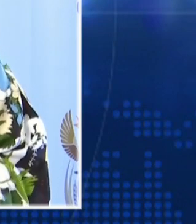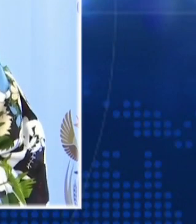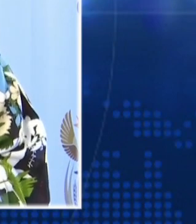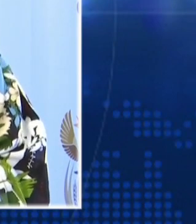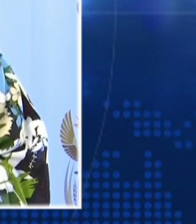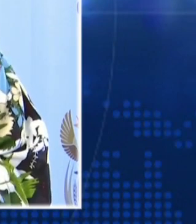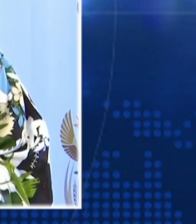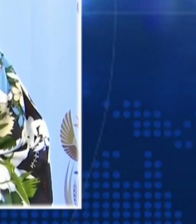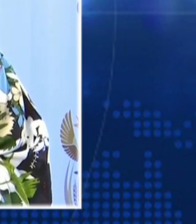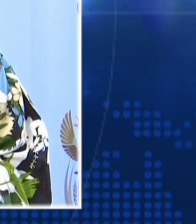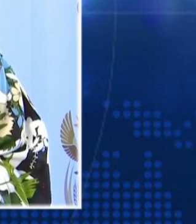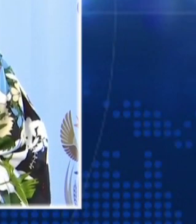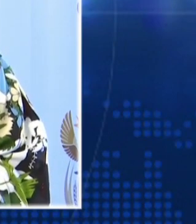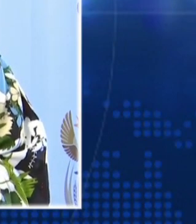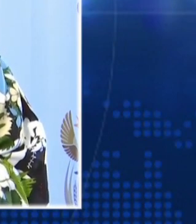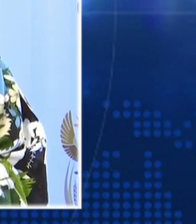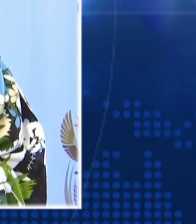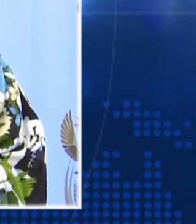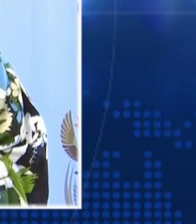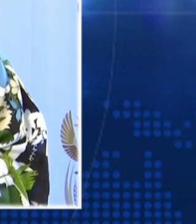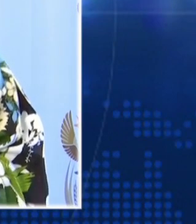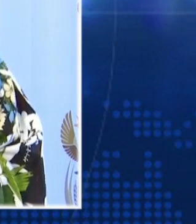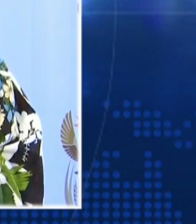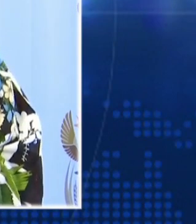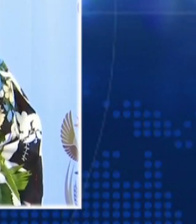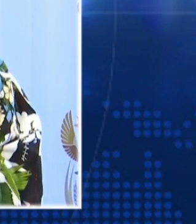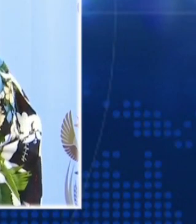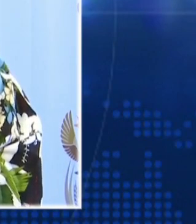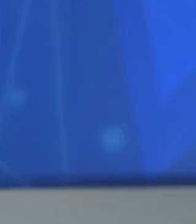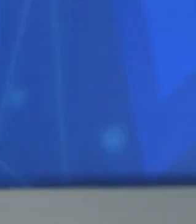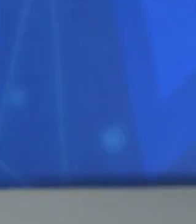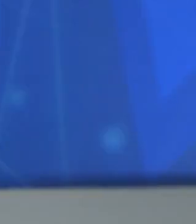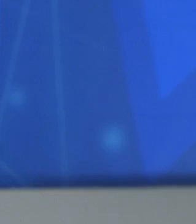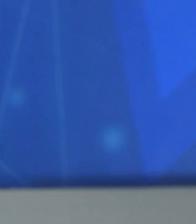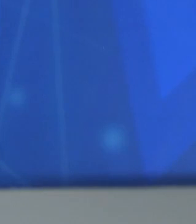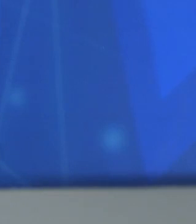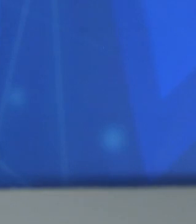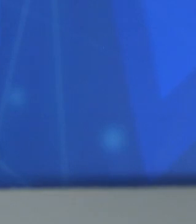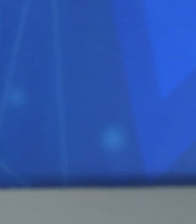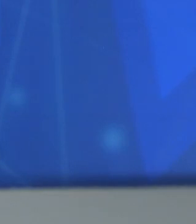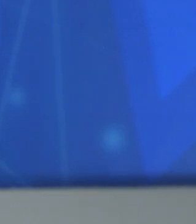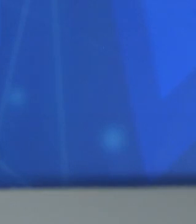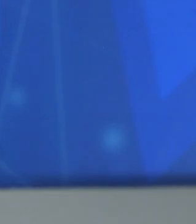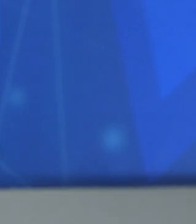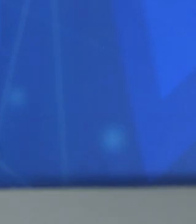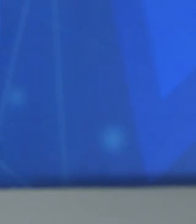we hand you back to the agenda team. Thanks, Naledi. Thank you, Sakina. Some very big discussions